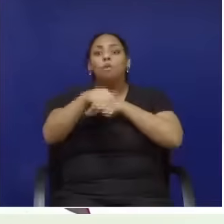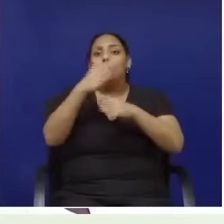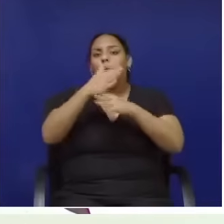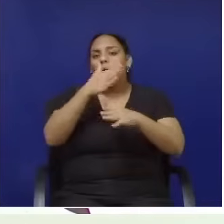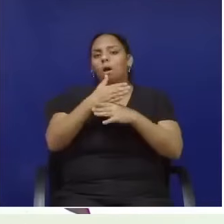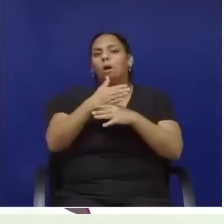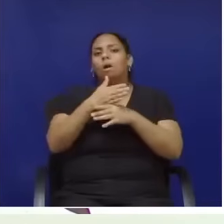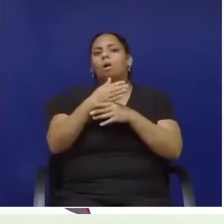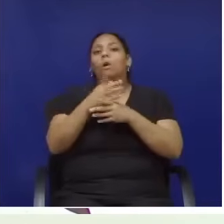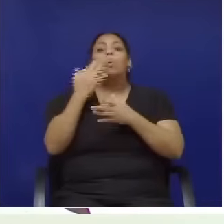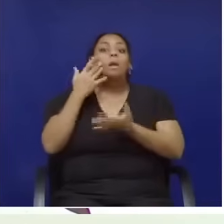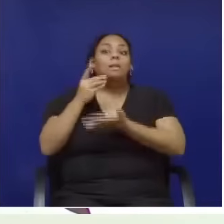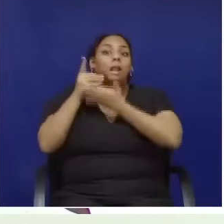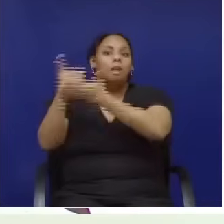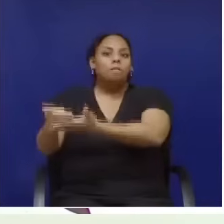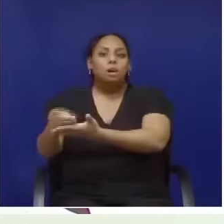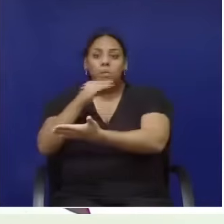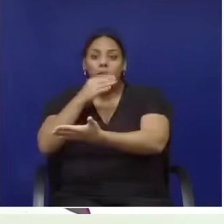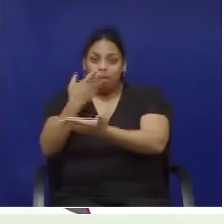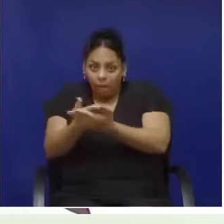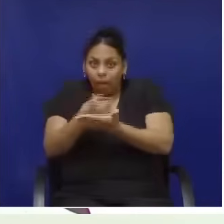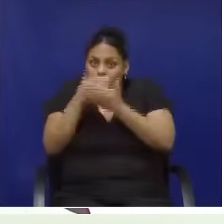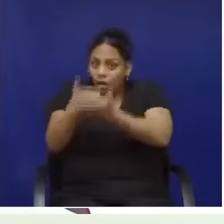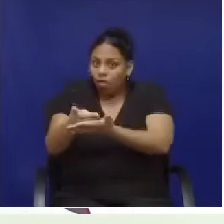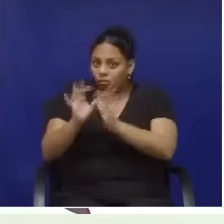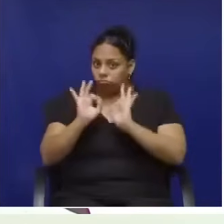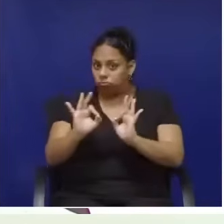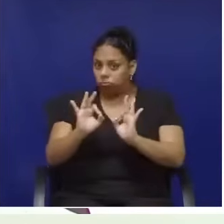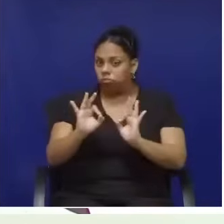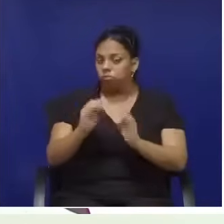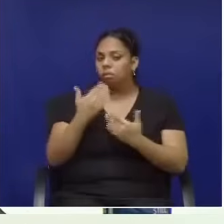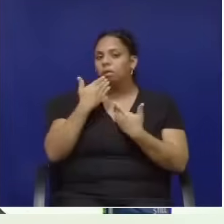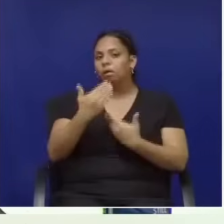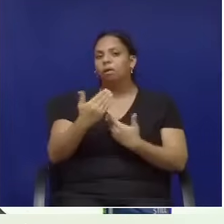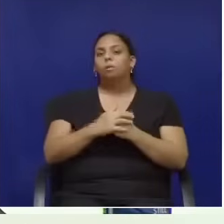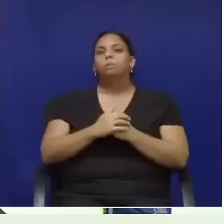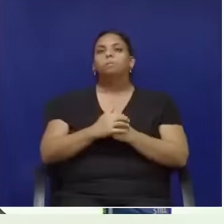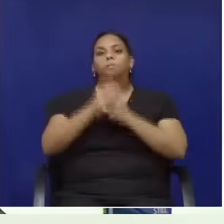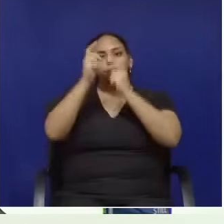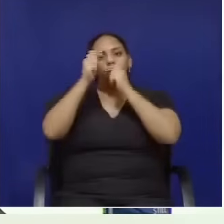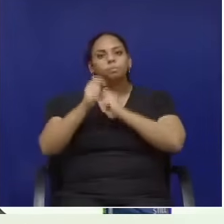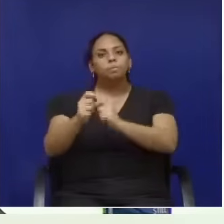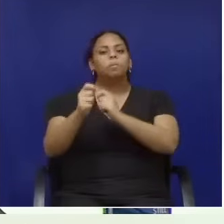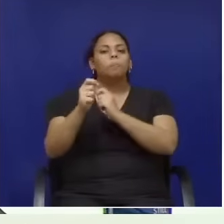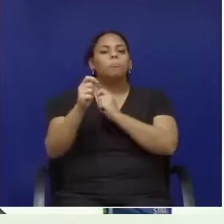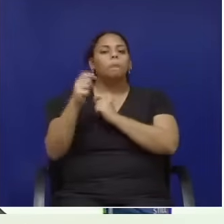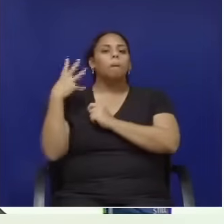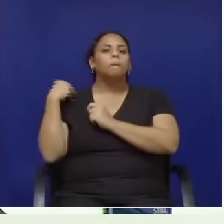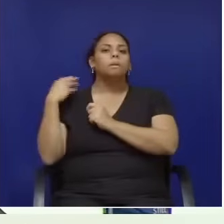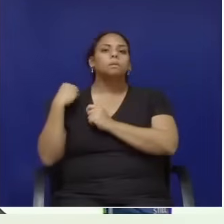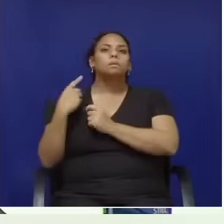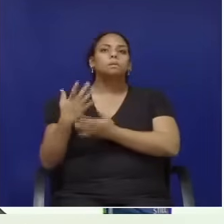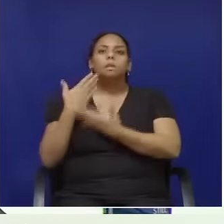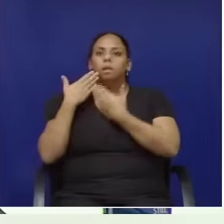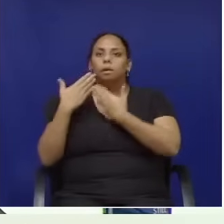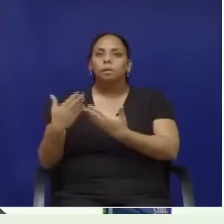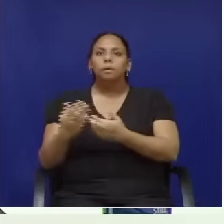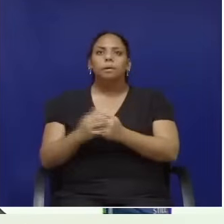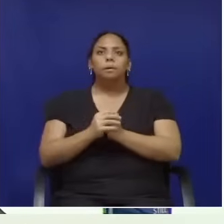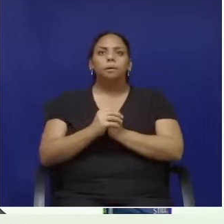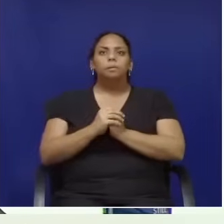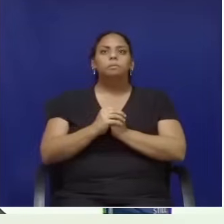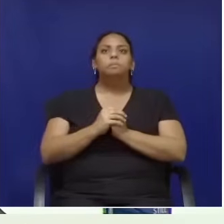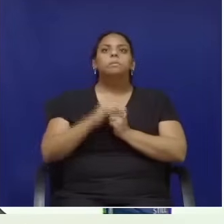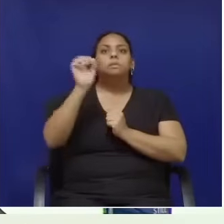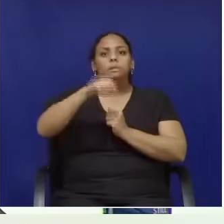while delivering on the mandate of the department? Thank you. The Honourable Minister. Thank you. Indeed, we